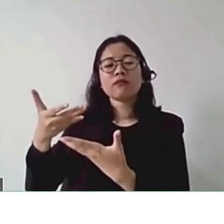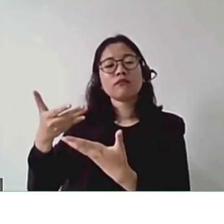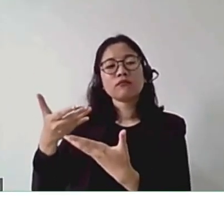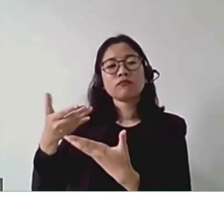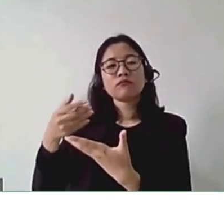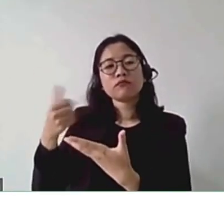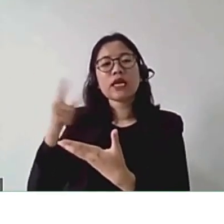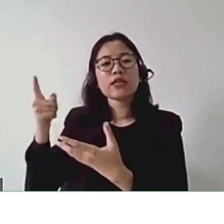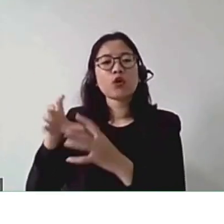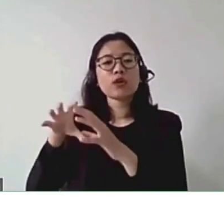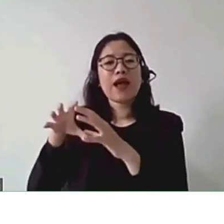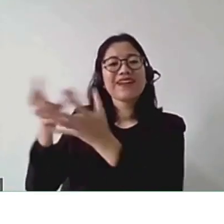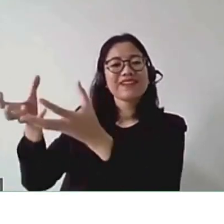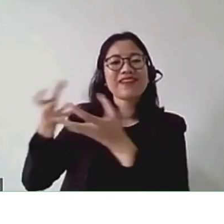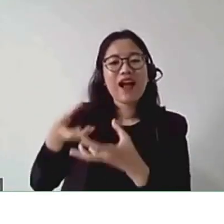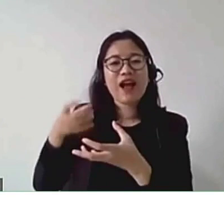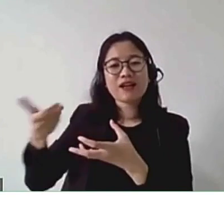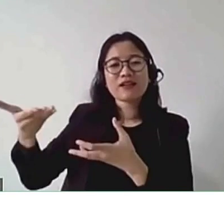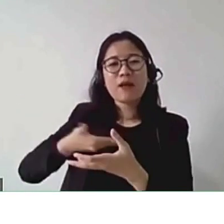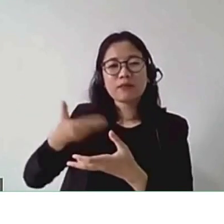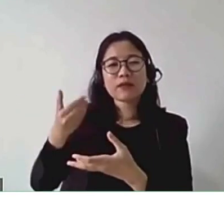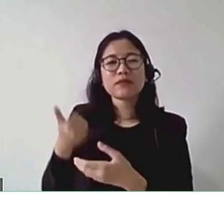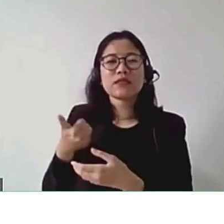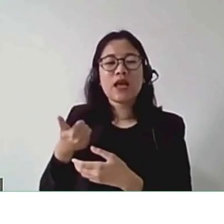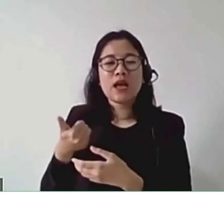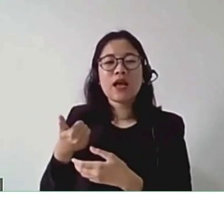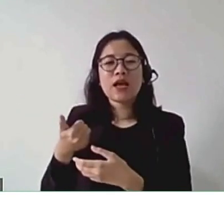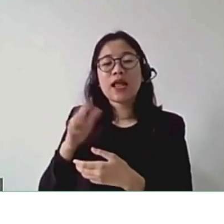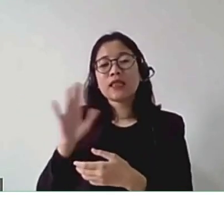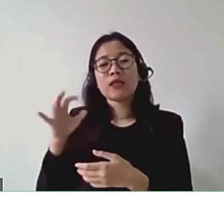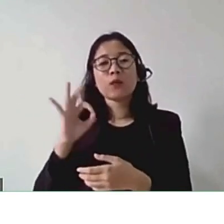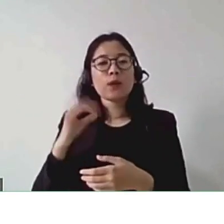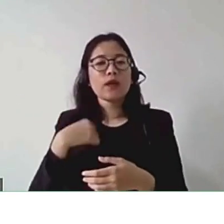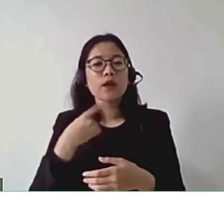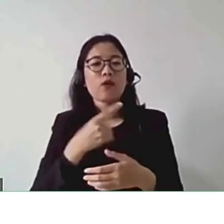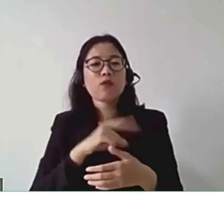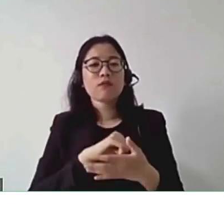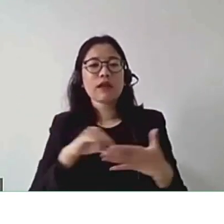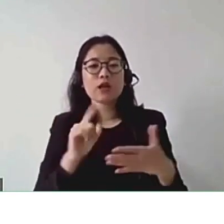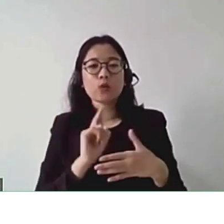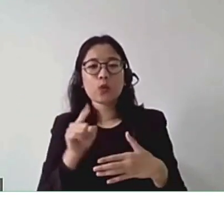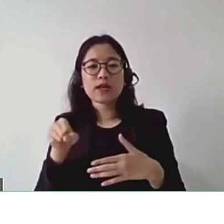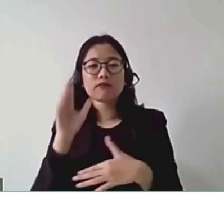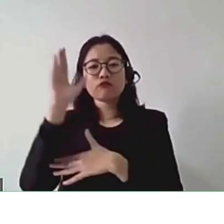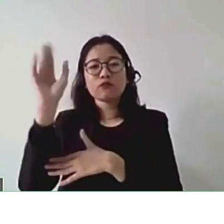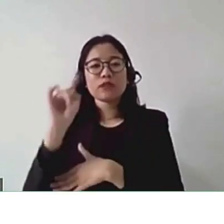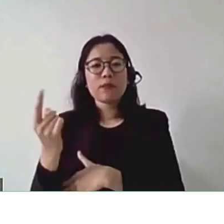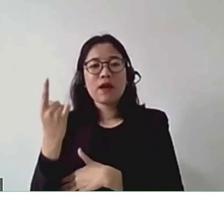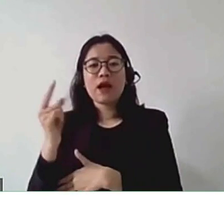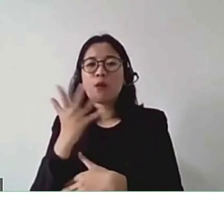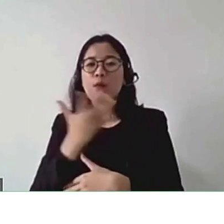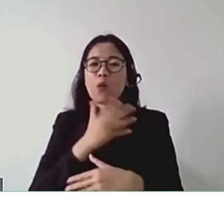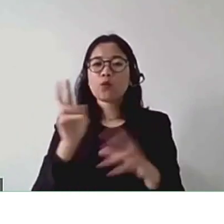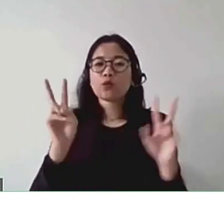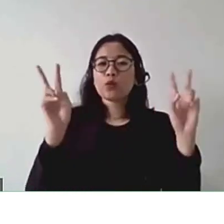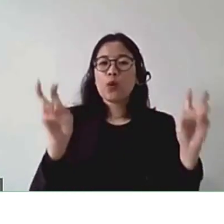door prize. And allow me to introduce our first speaker who will present about the topic,